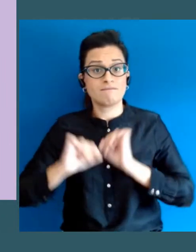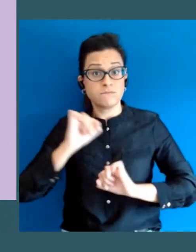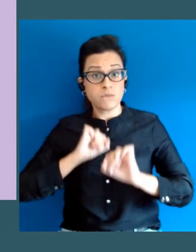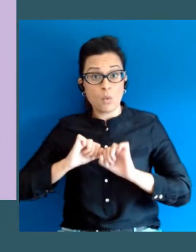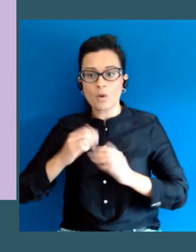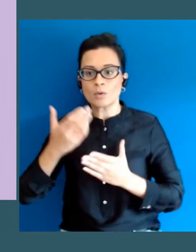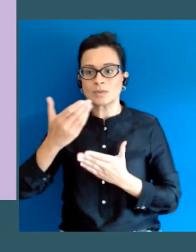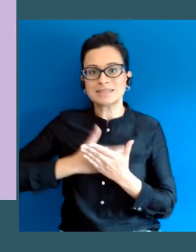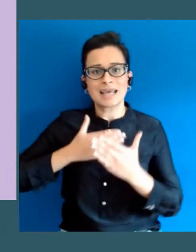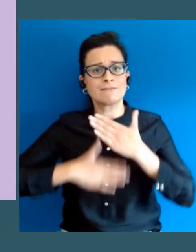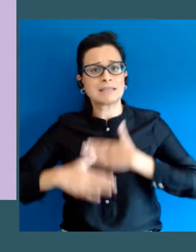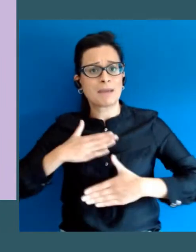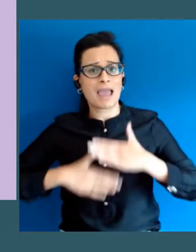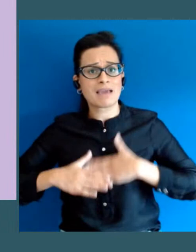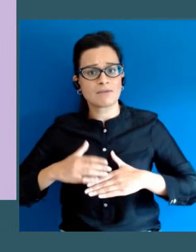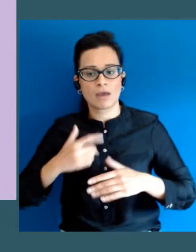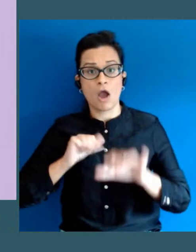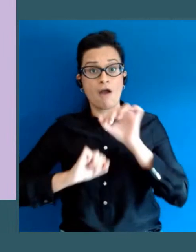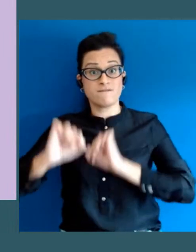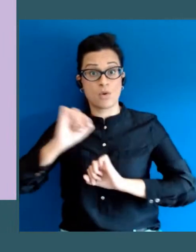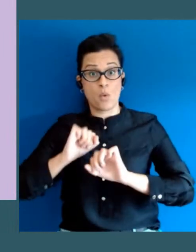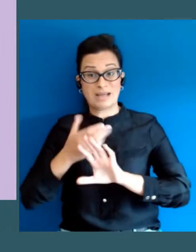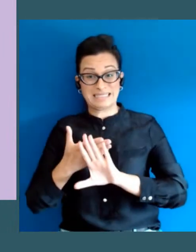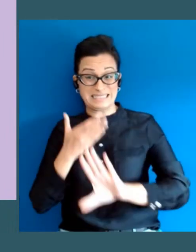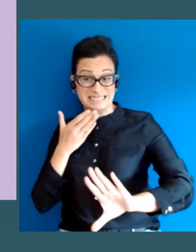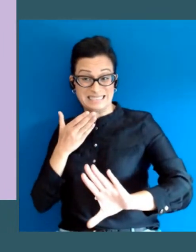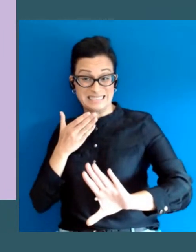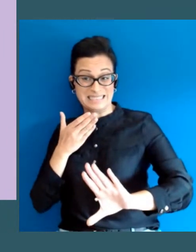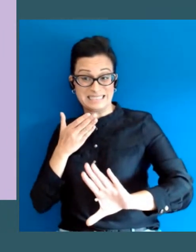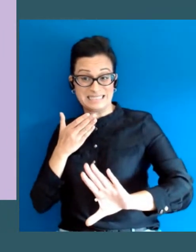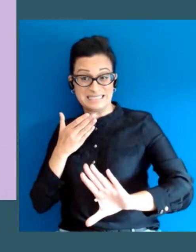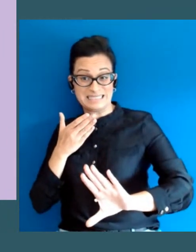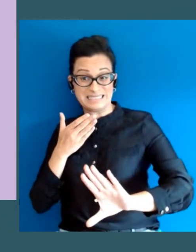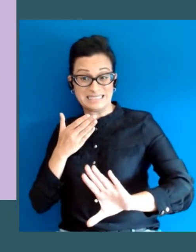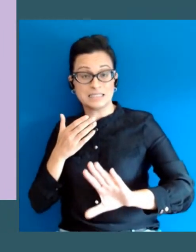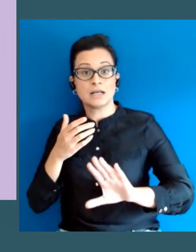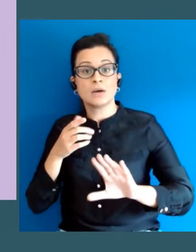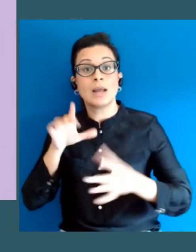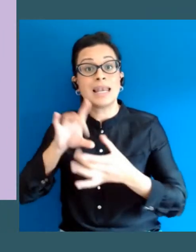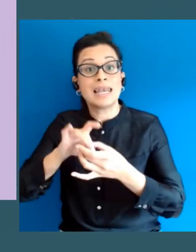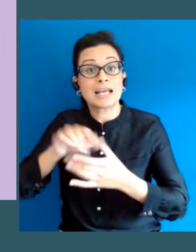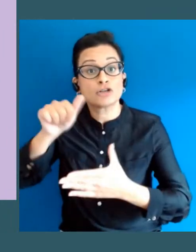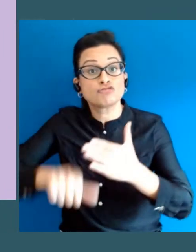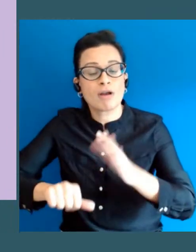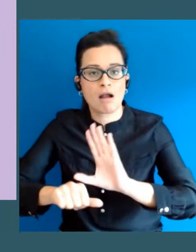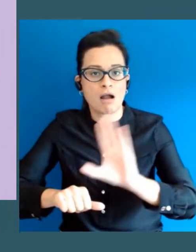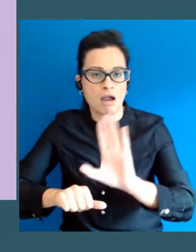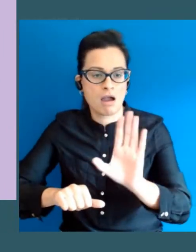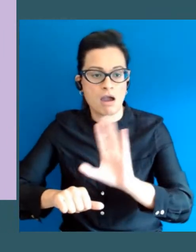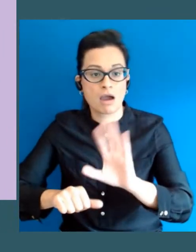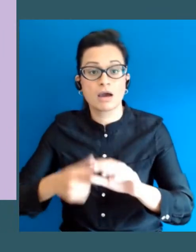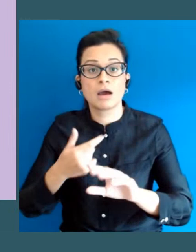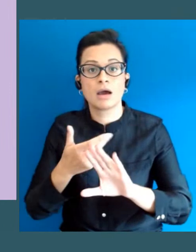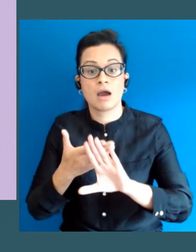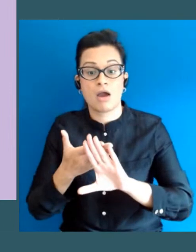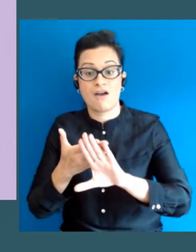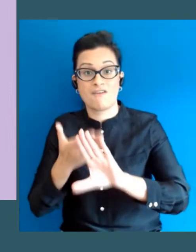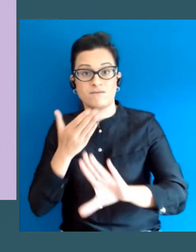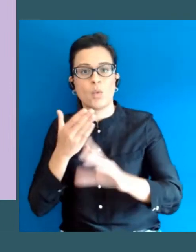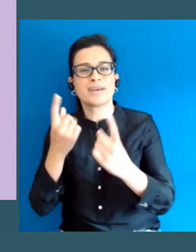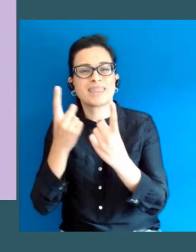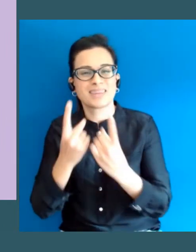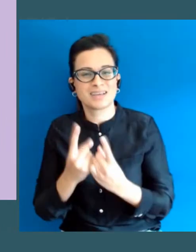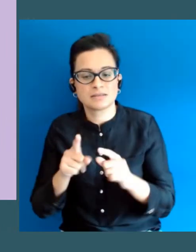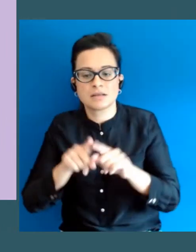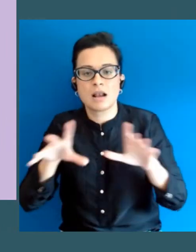talking about avoidance here, I'm not talking about of the allergic trigger. I'm talking about avoidance of things such as